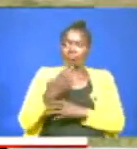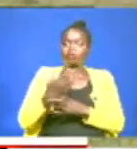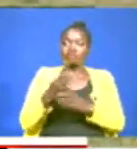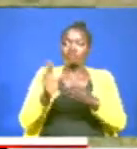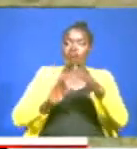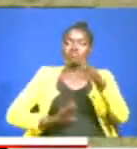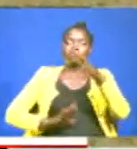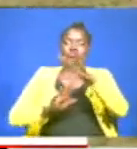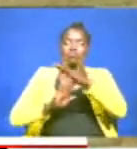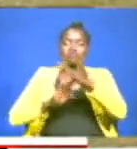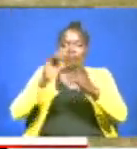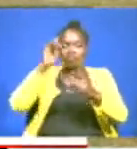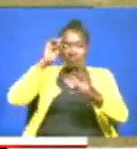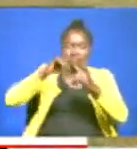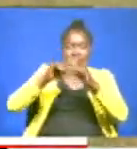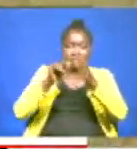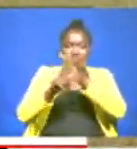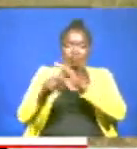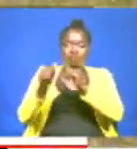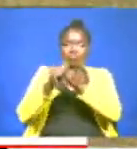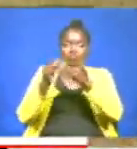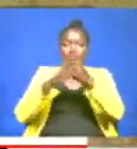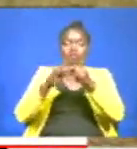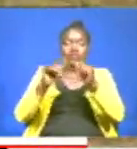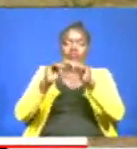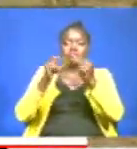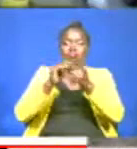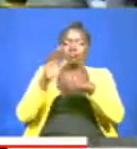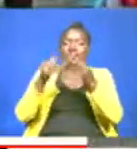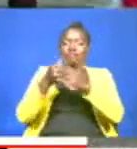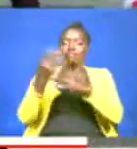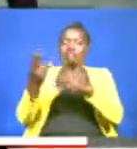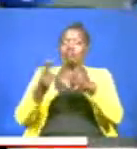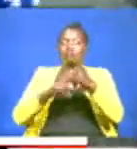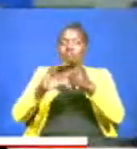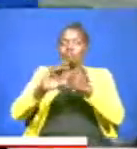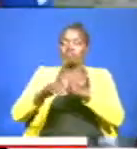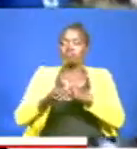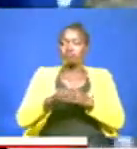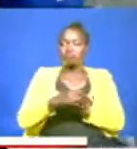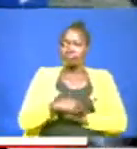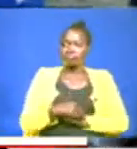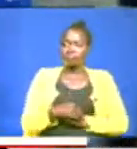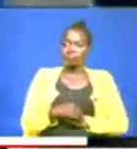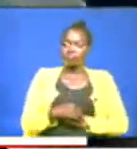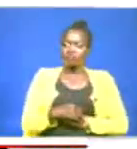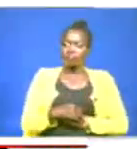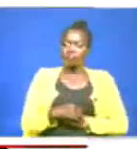Up, targeting under-19 teams from all 47 counties.